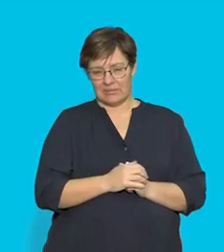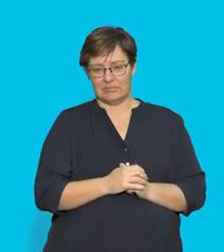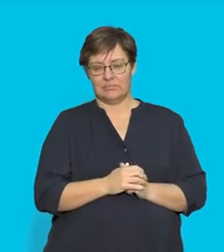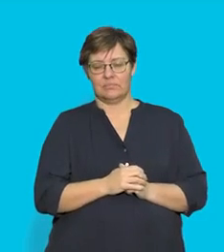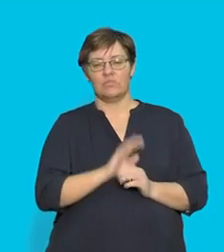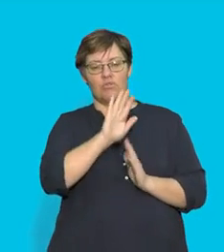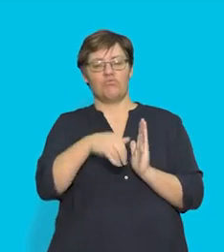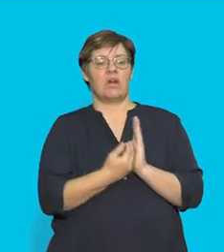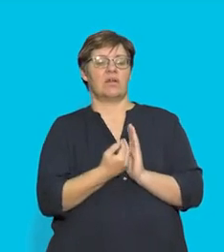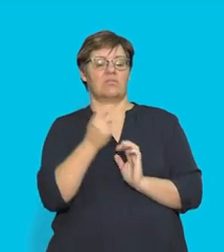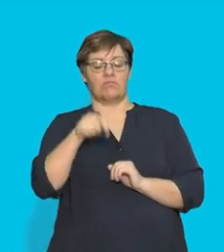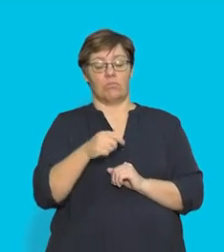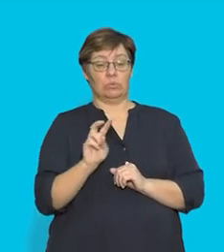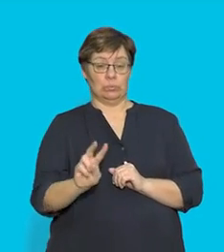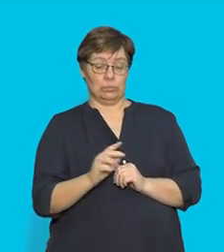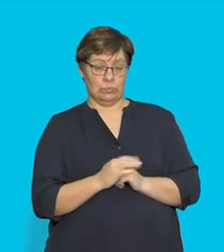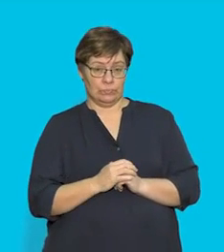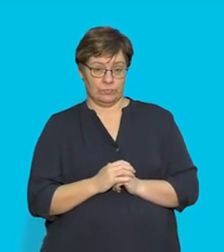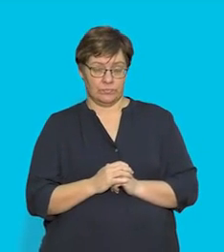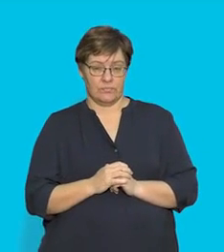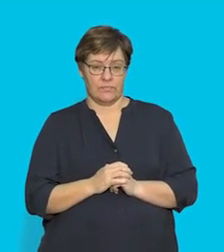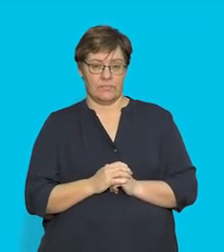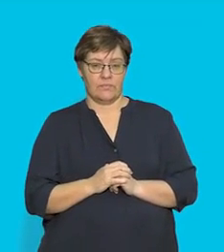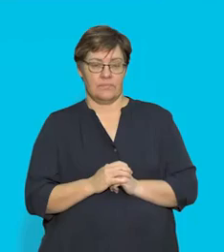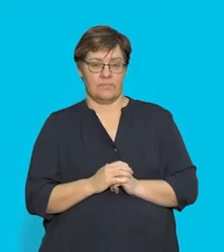74,85 once we've rounded off to 2 decimal places.